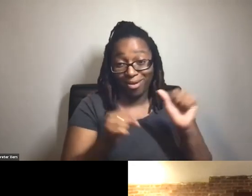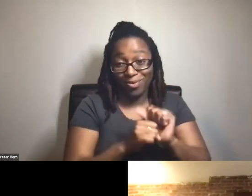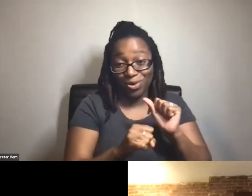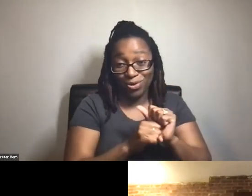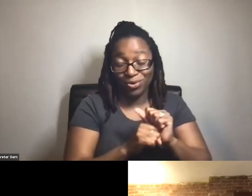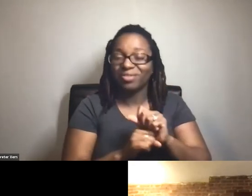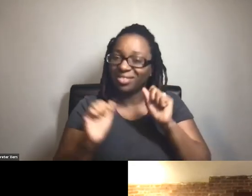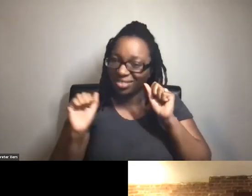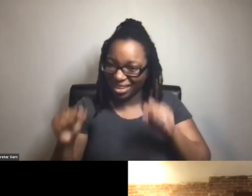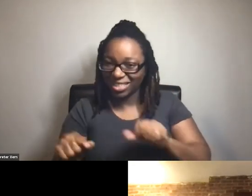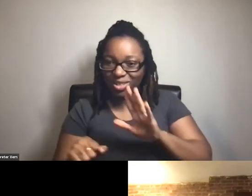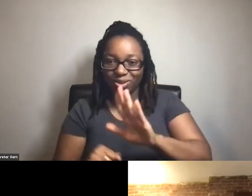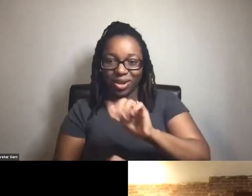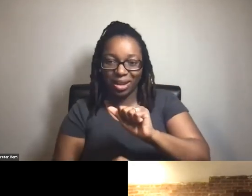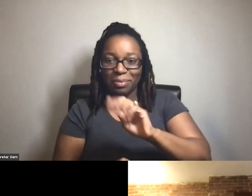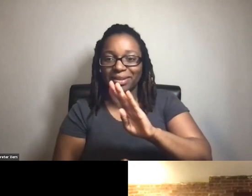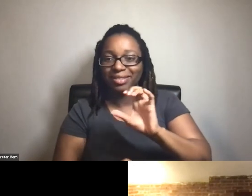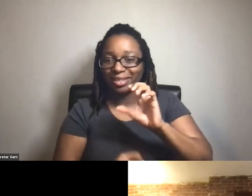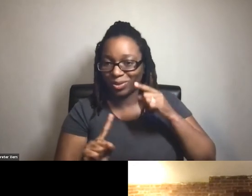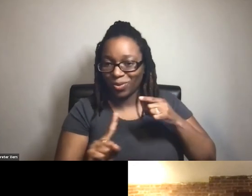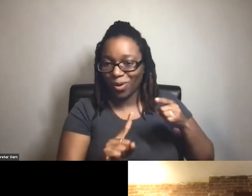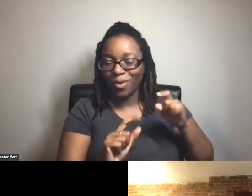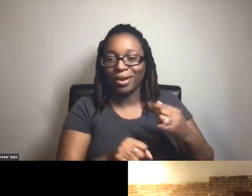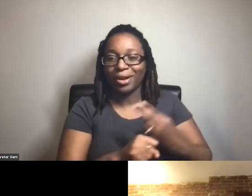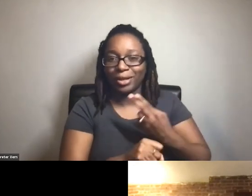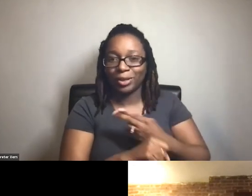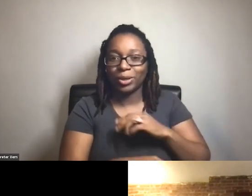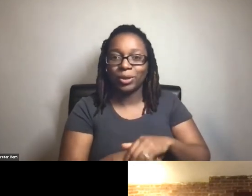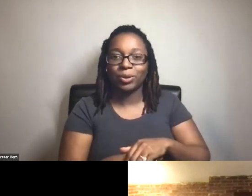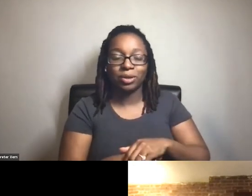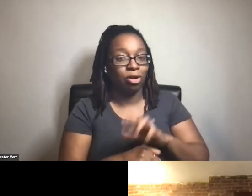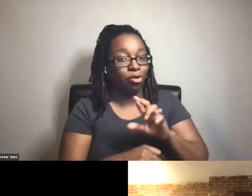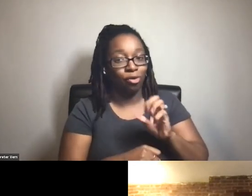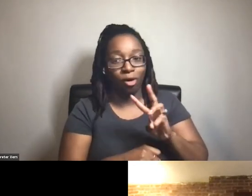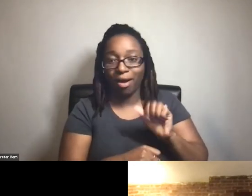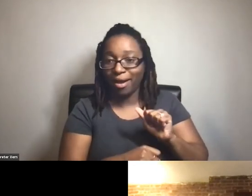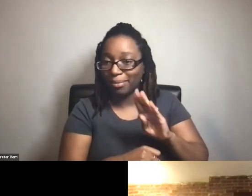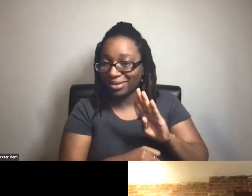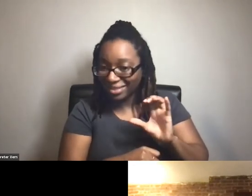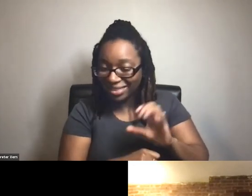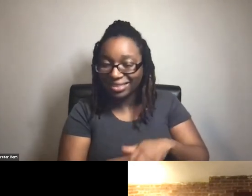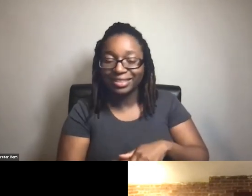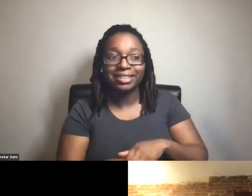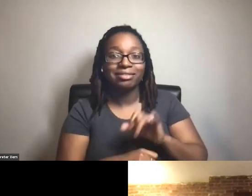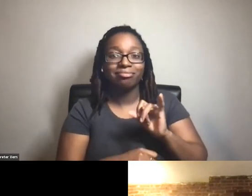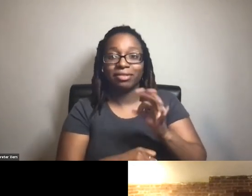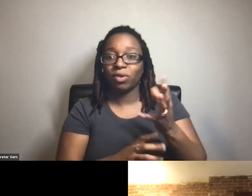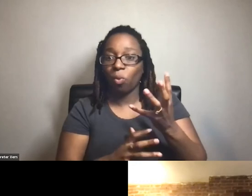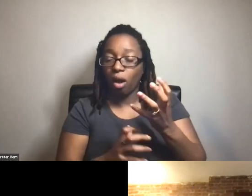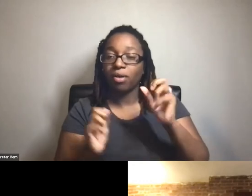ABC score. The other benefit of it being raw ABC text is you can just copy and paste it into the body of an